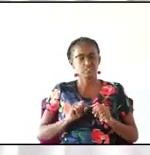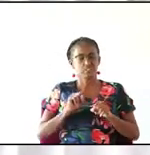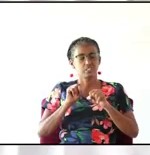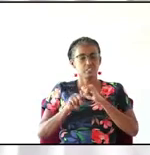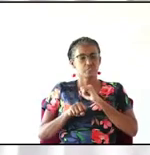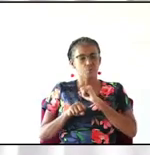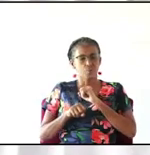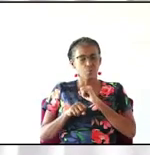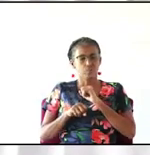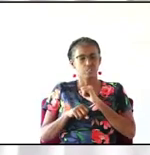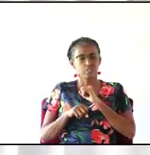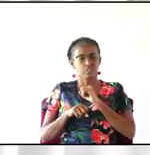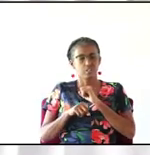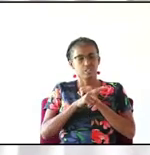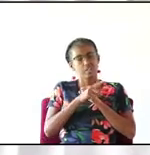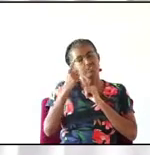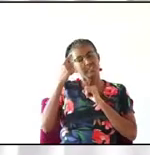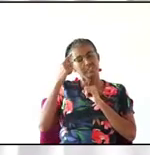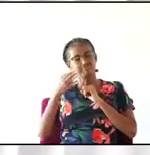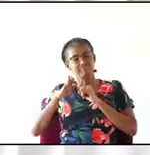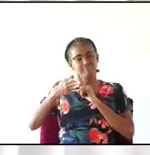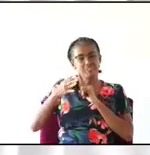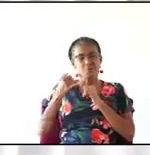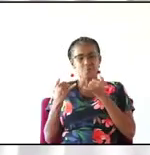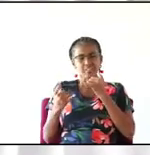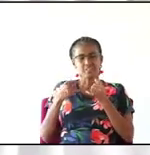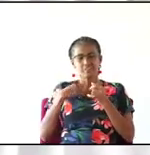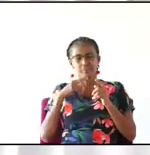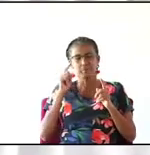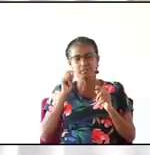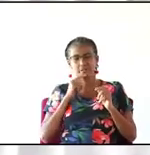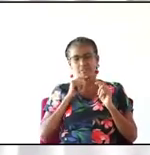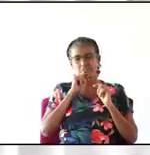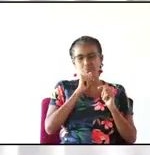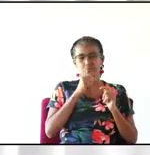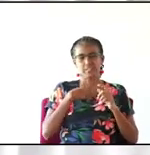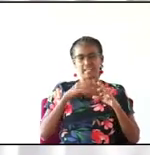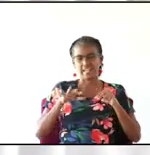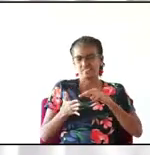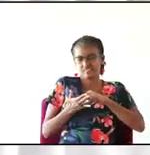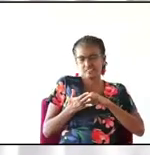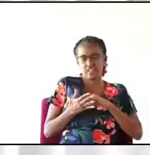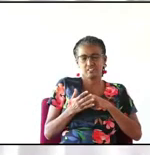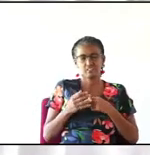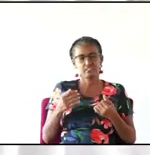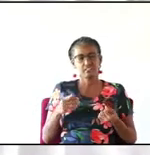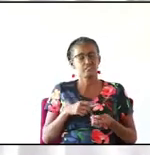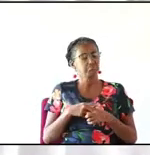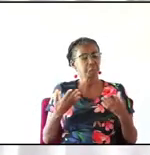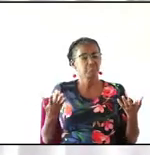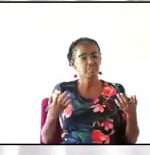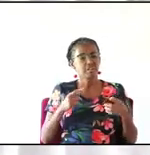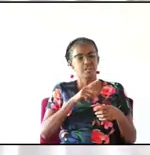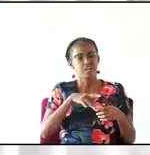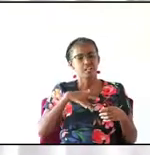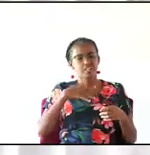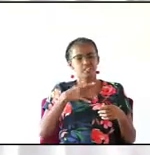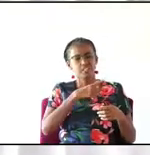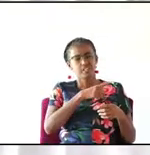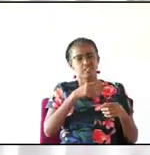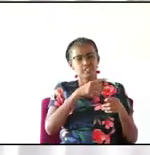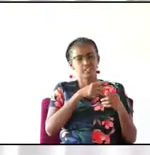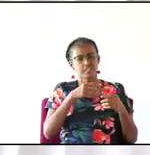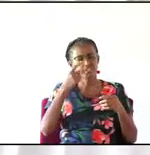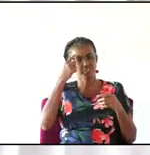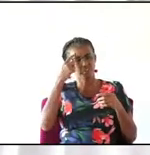should ask without wavering. And I really struggled for a long time. And I think the fear that was in me, the fear that my children are